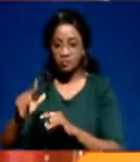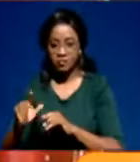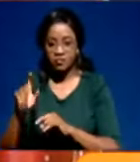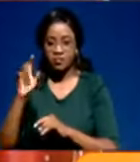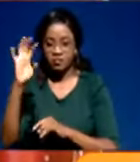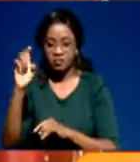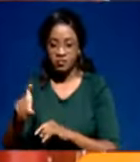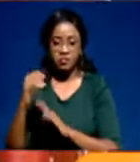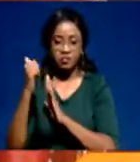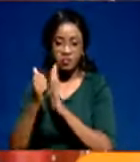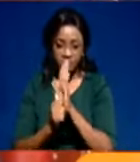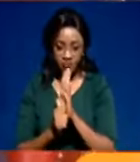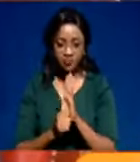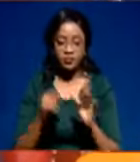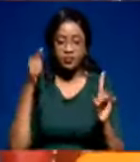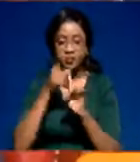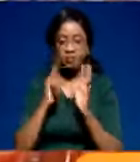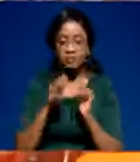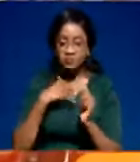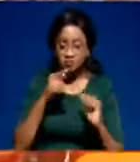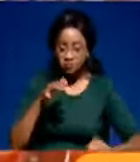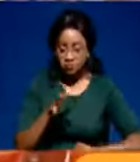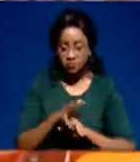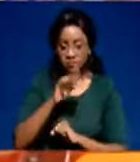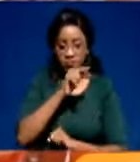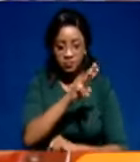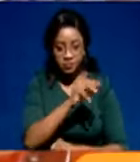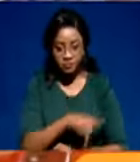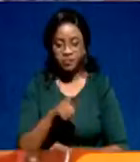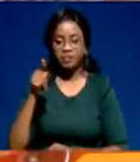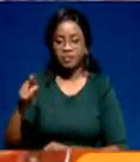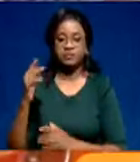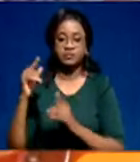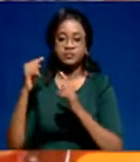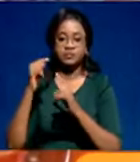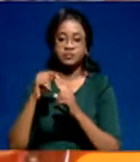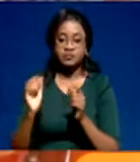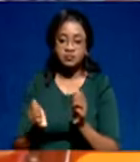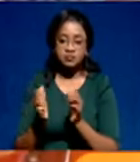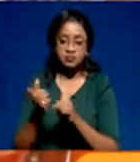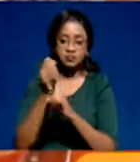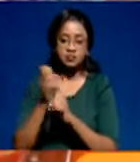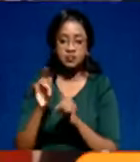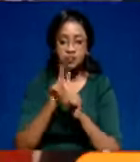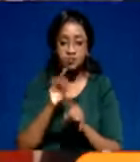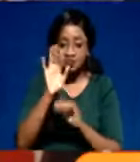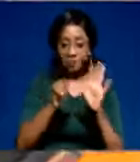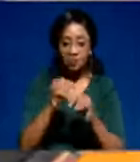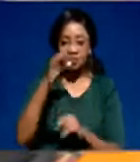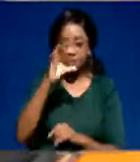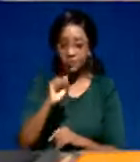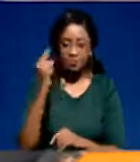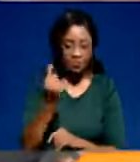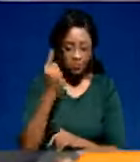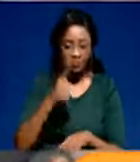legislature that allows the executive deliver its mandate with MPs told to summon cabinet secretaries only when necessary.